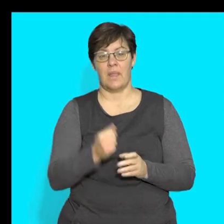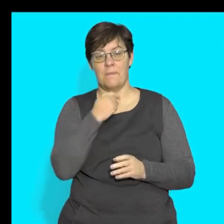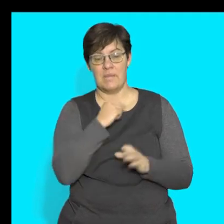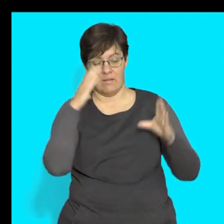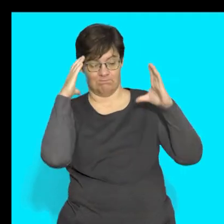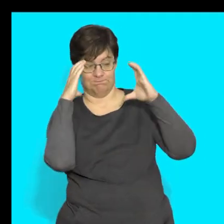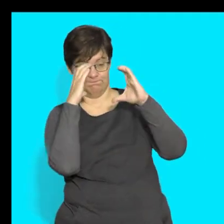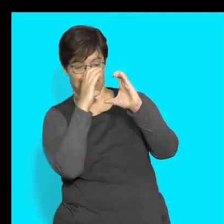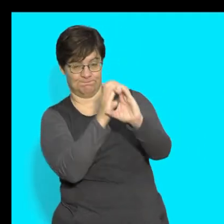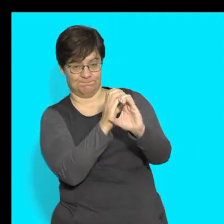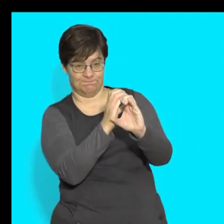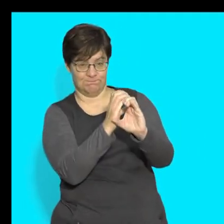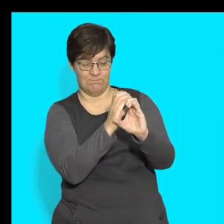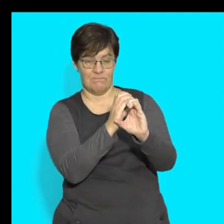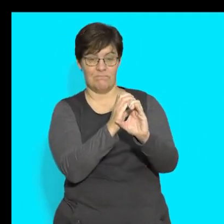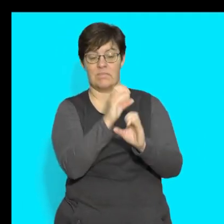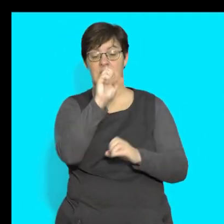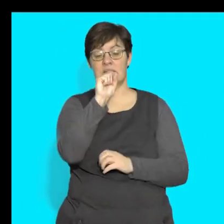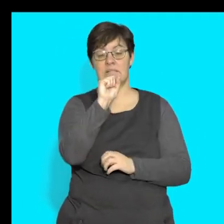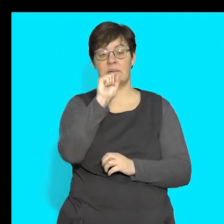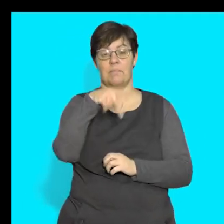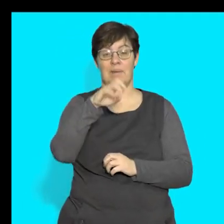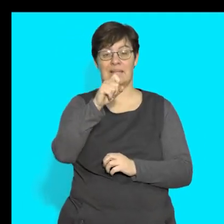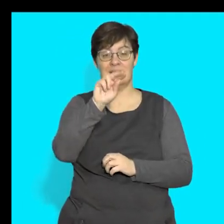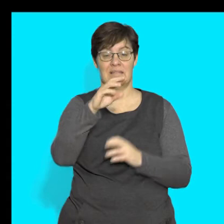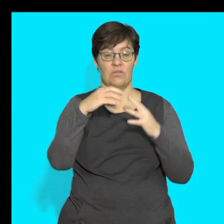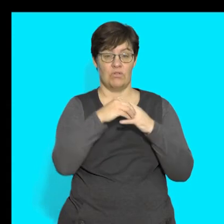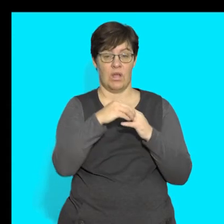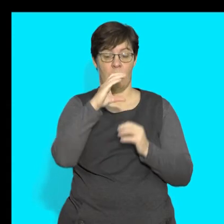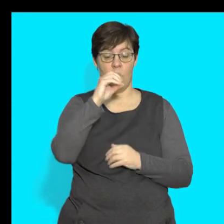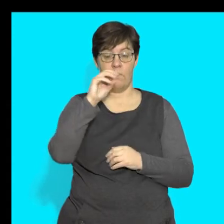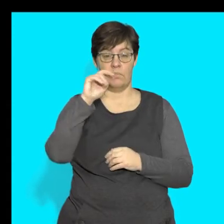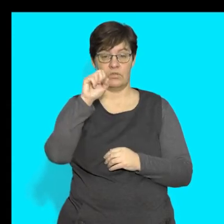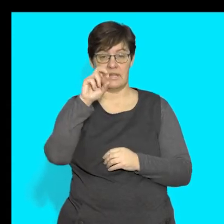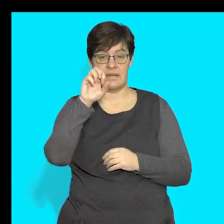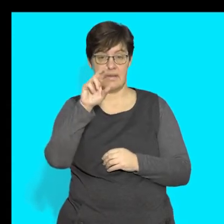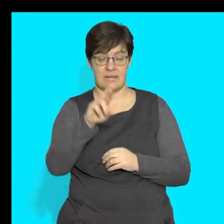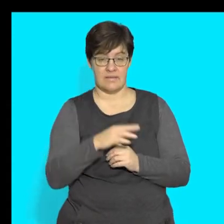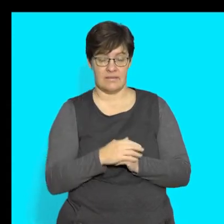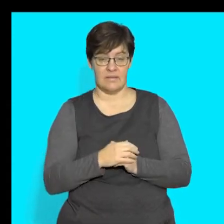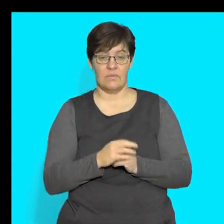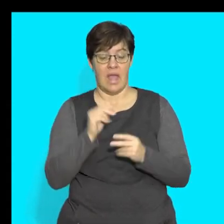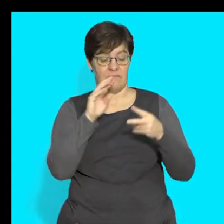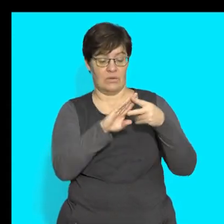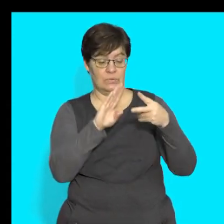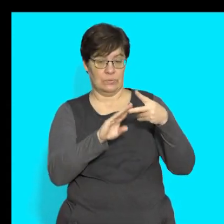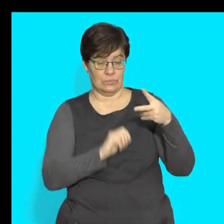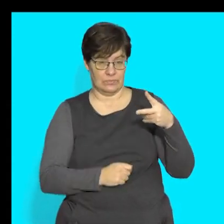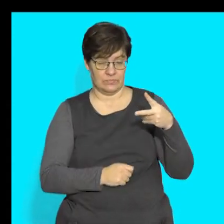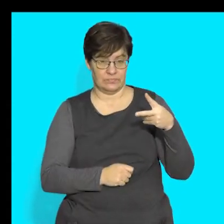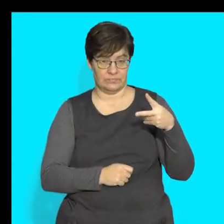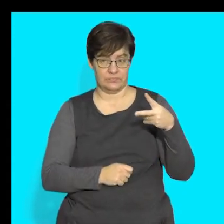I've zoomed in on the split ring commutator, and what I want you to see is it has two